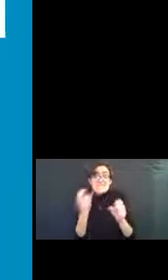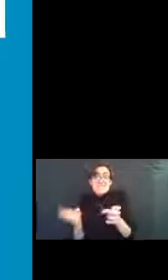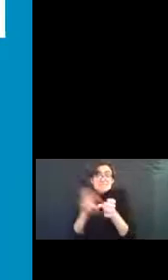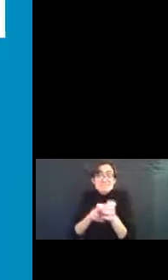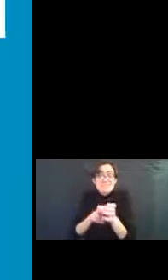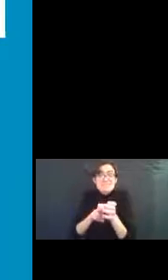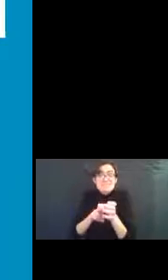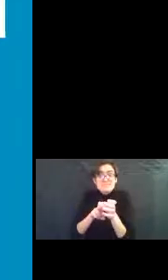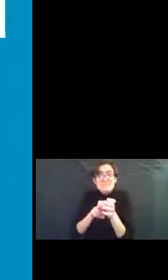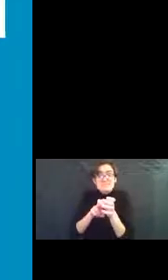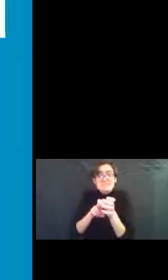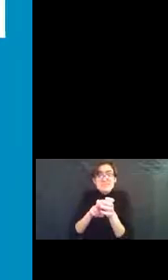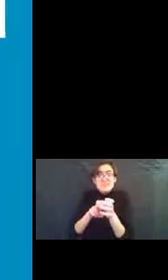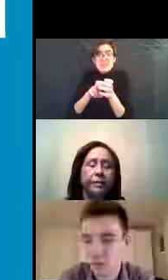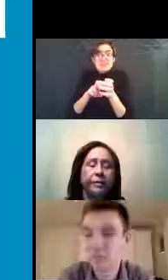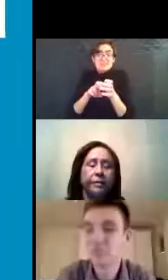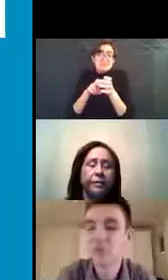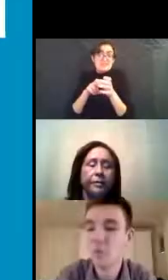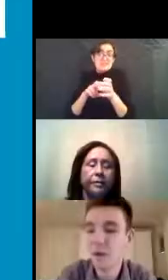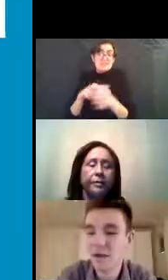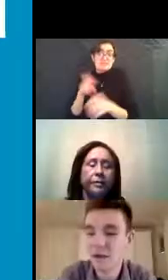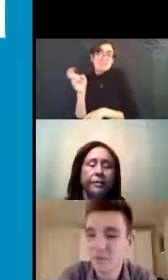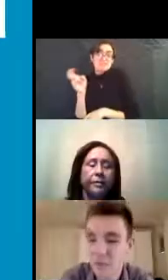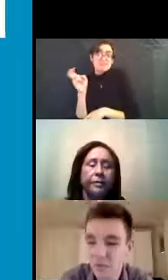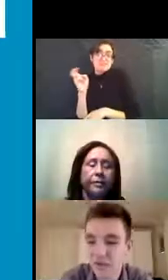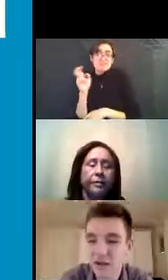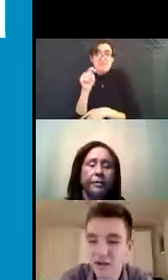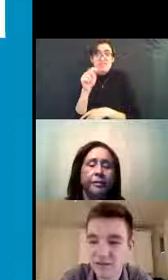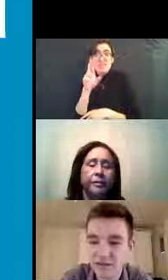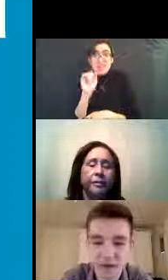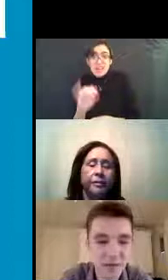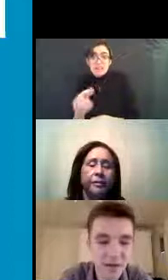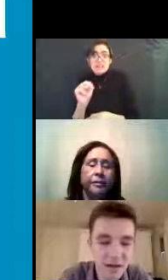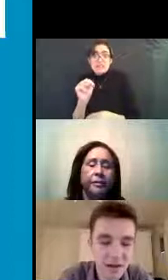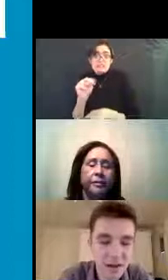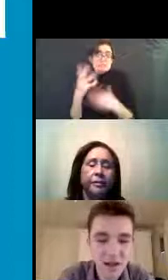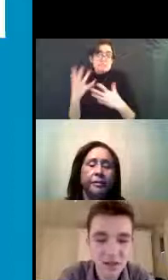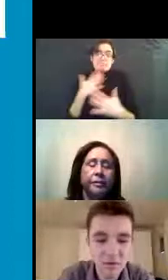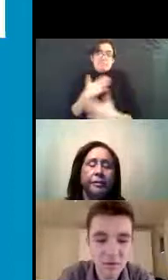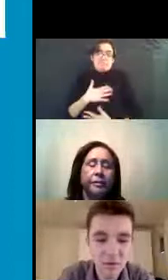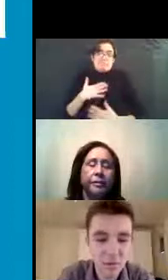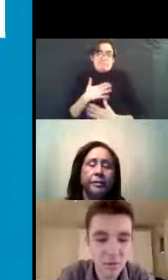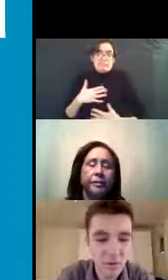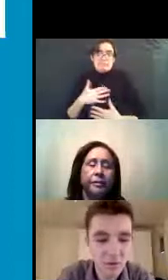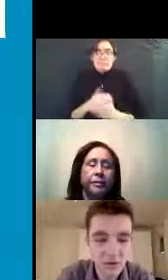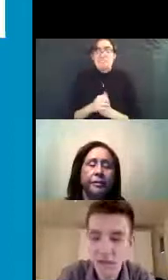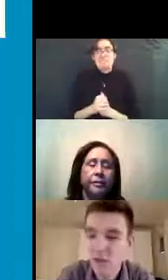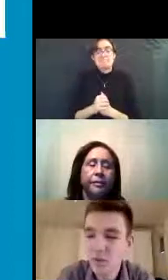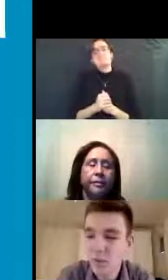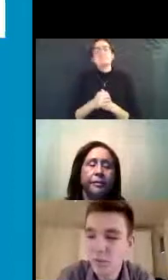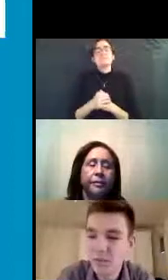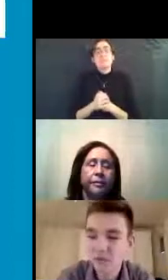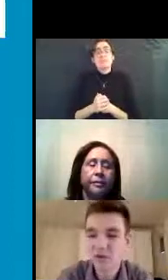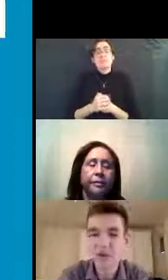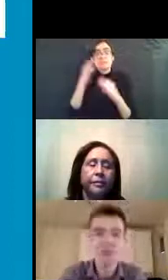irritating. And I, you know, just don't wear my CIs then. And, you know, health